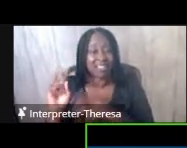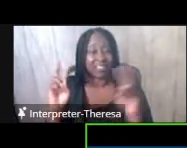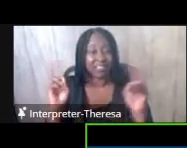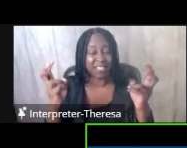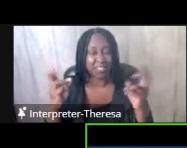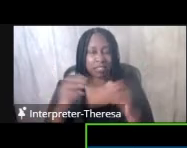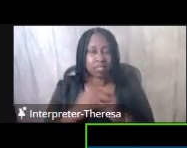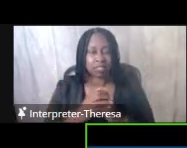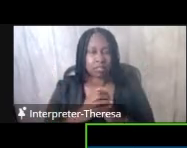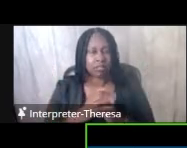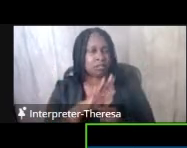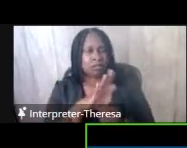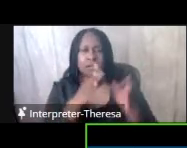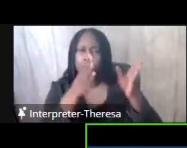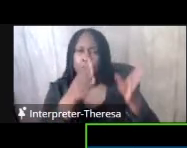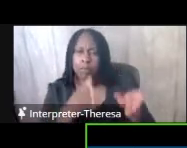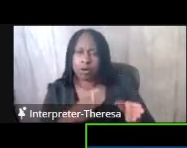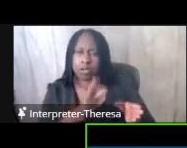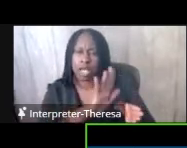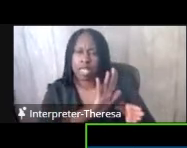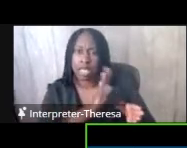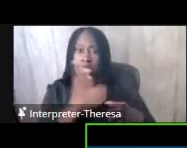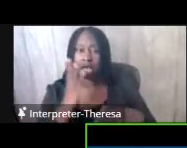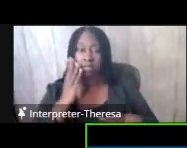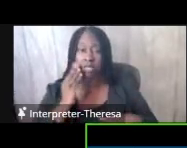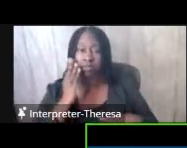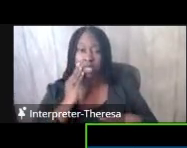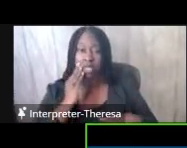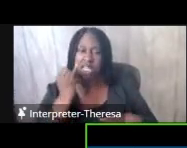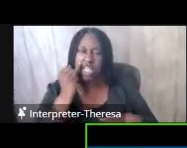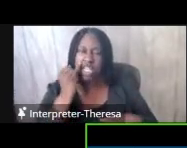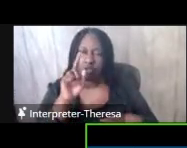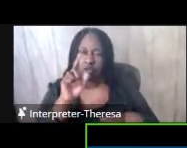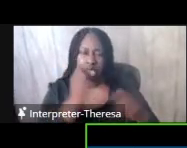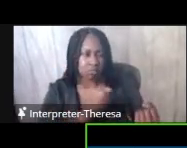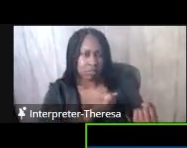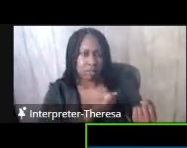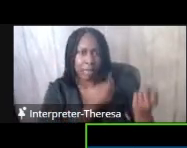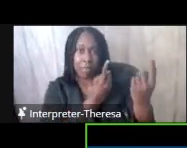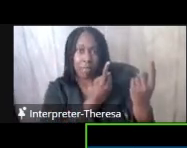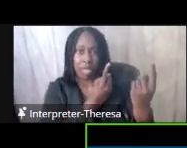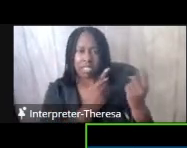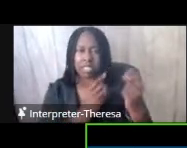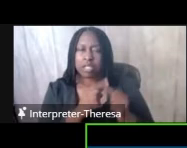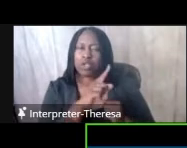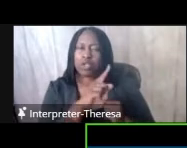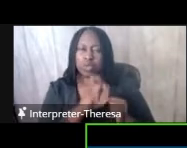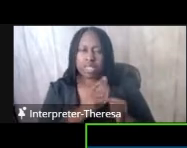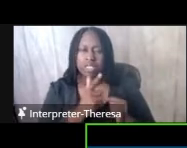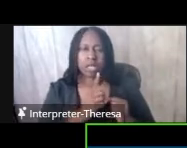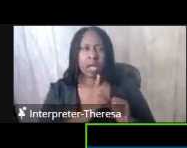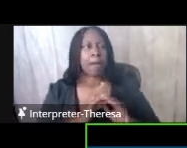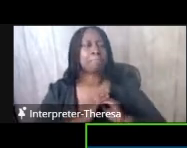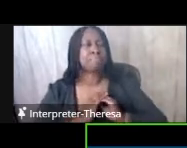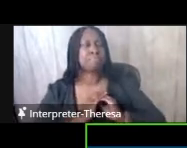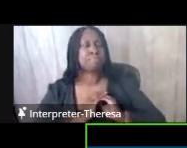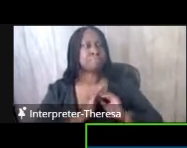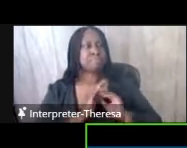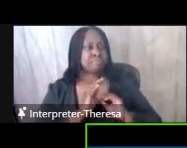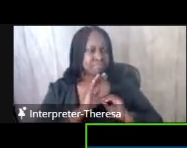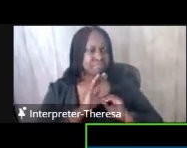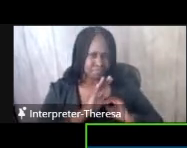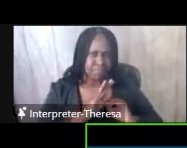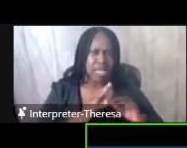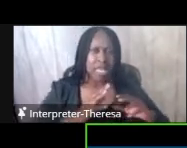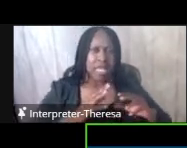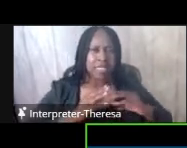empathize with someone's experience, you must be willing to believe them as they see it and not how you imagine their experience to be. So